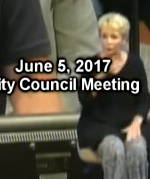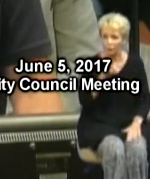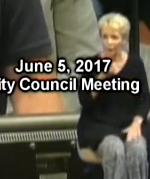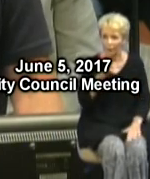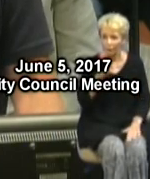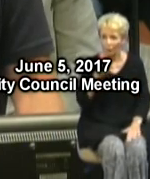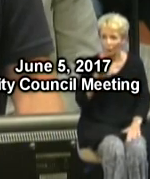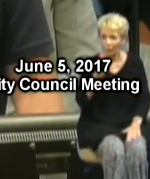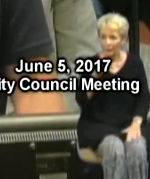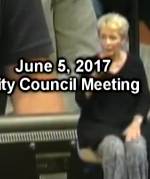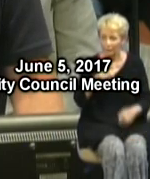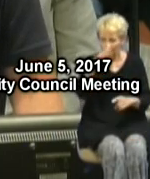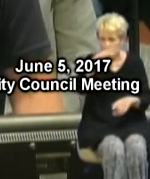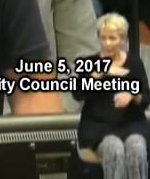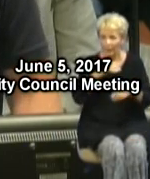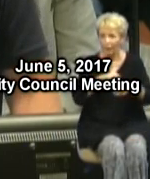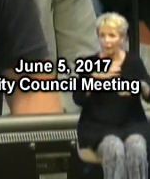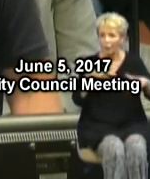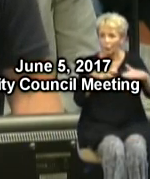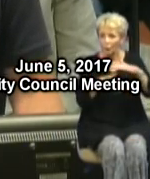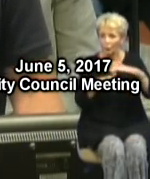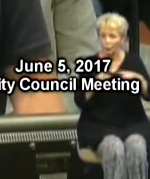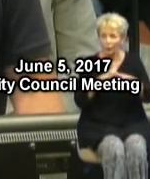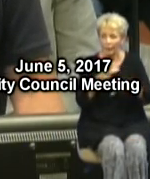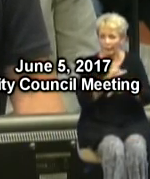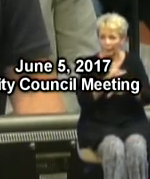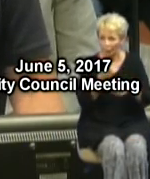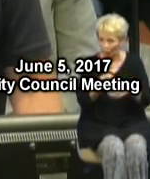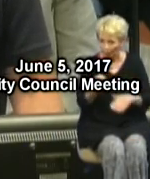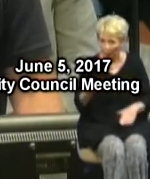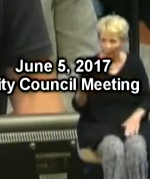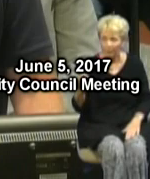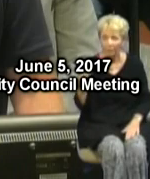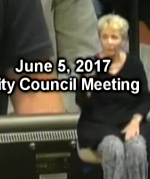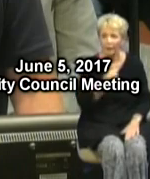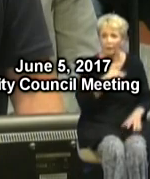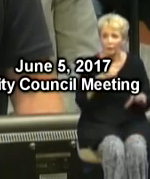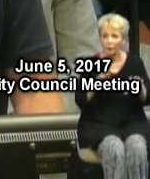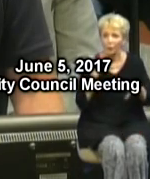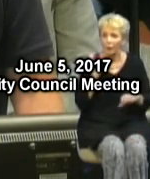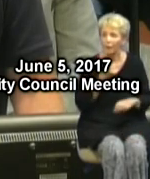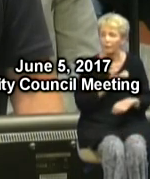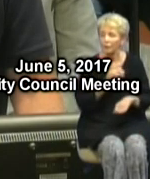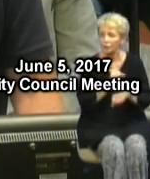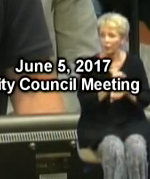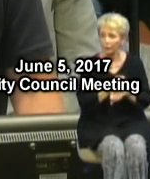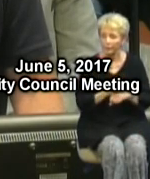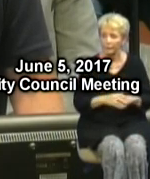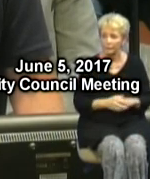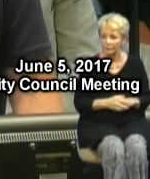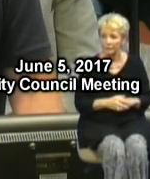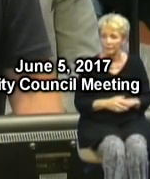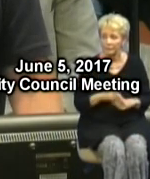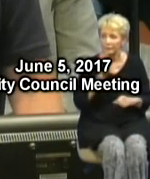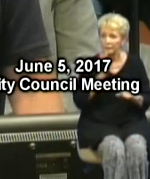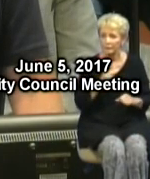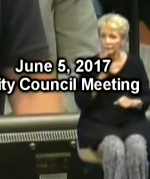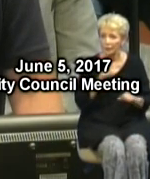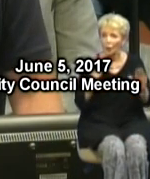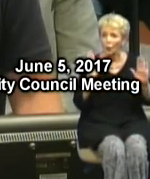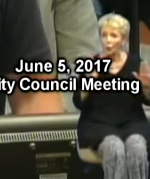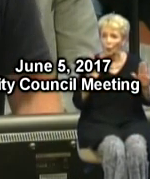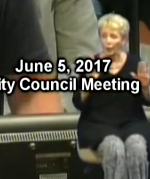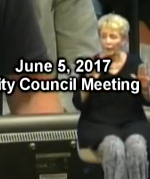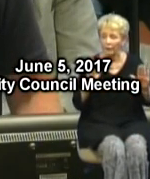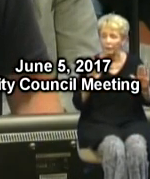at the garage that take care of all of our equipment so that we can do our jobs. It's really, really a great team